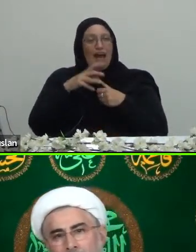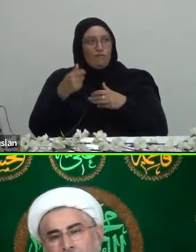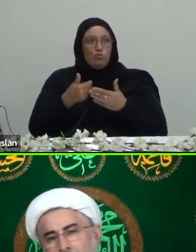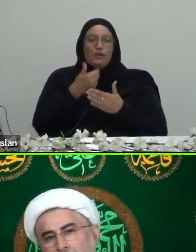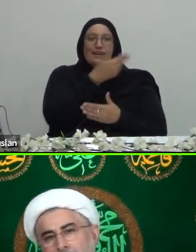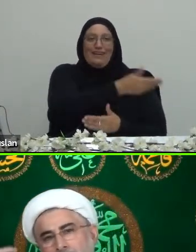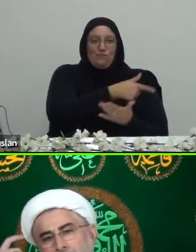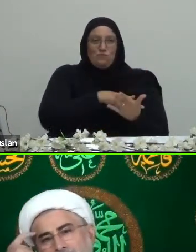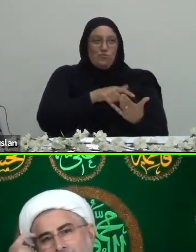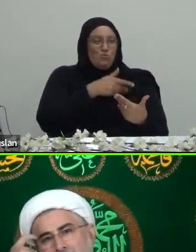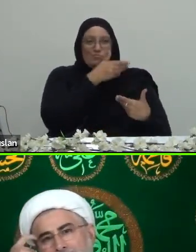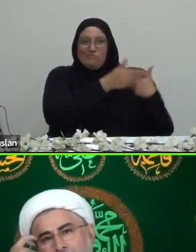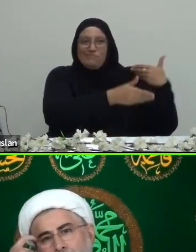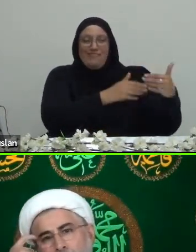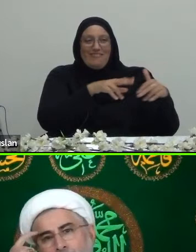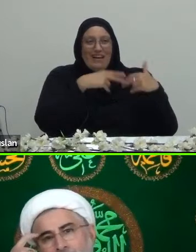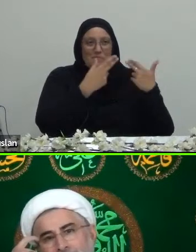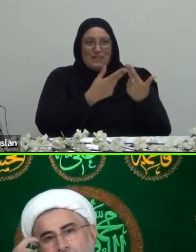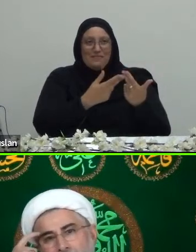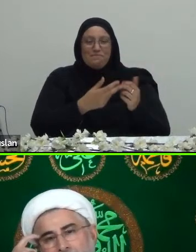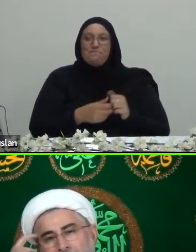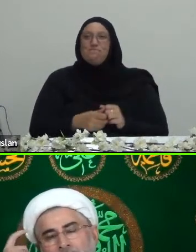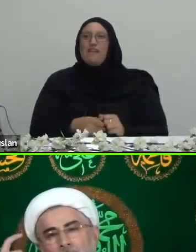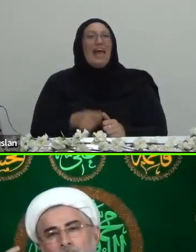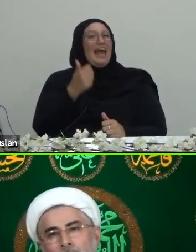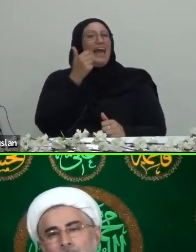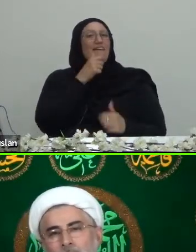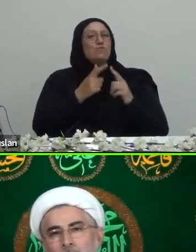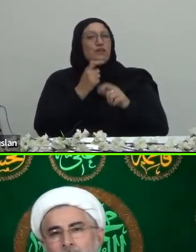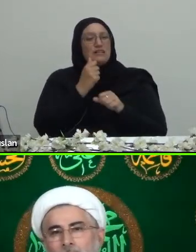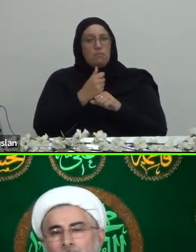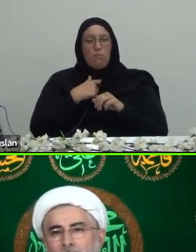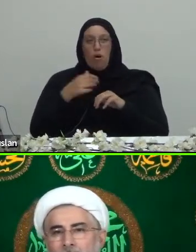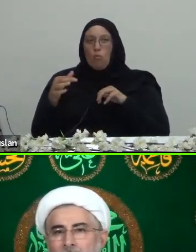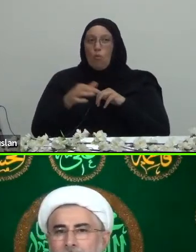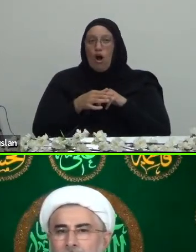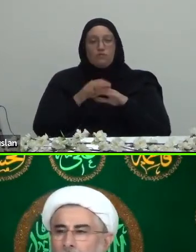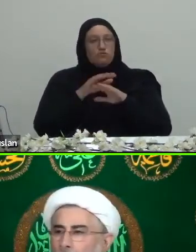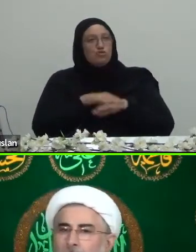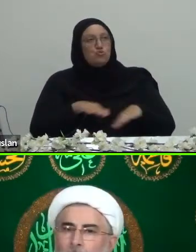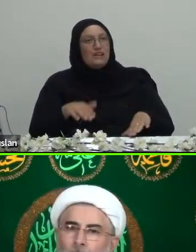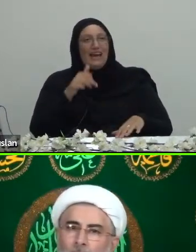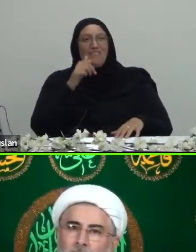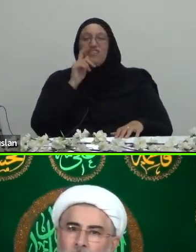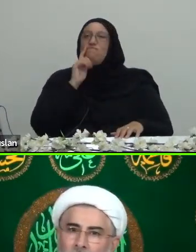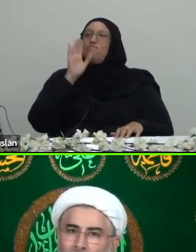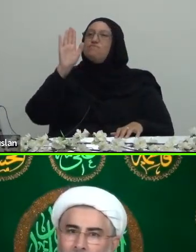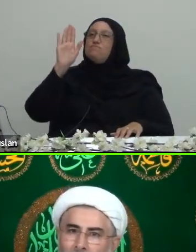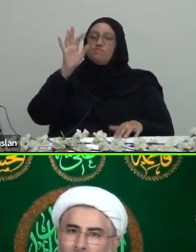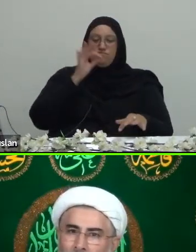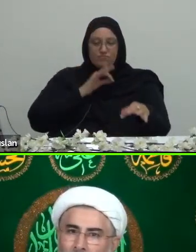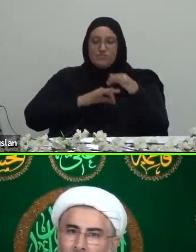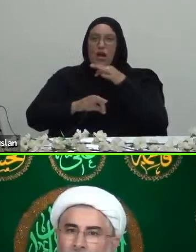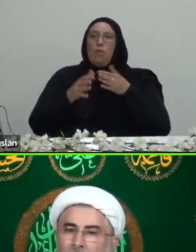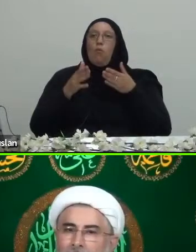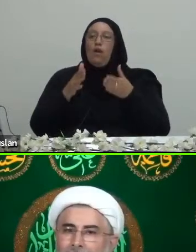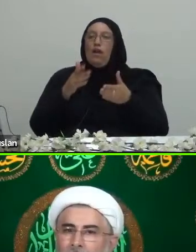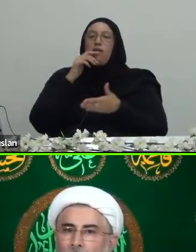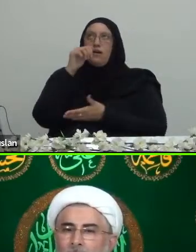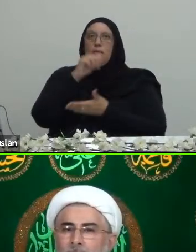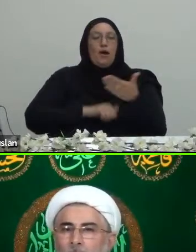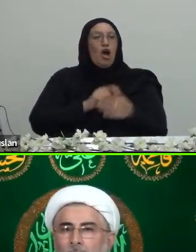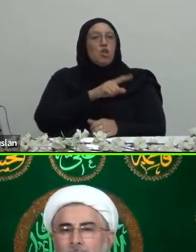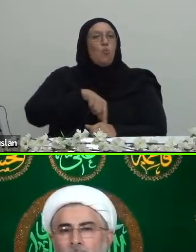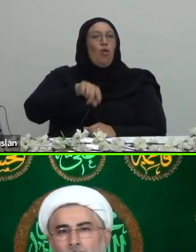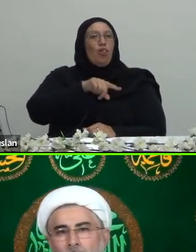the heirs, in this case, for example, my wife and children, one of the children come and says that I'm willing to buy the share of everybody else, and